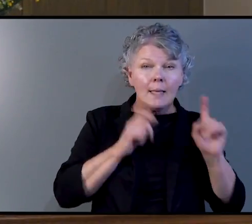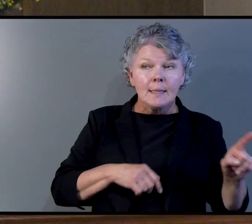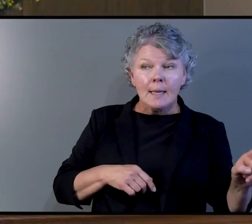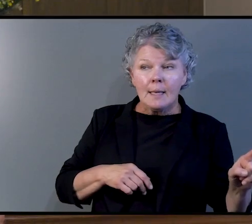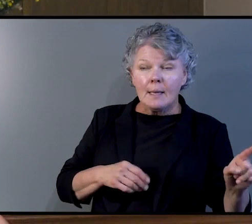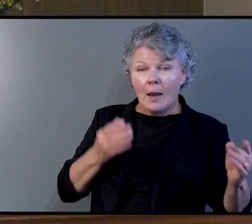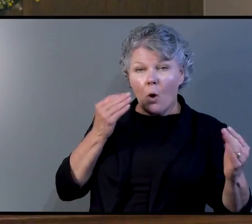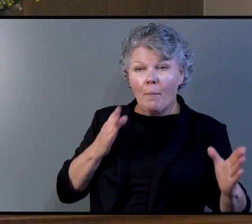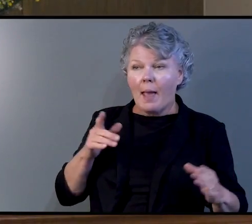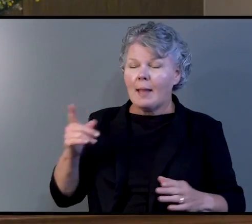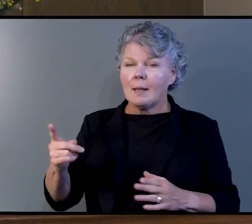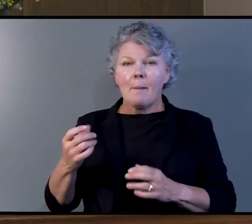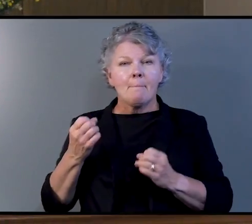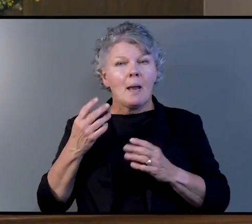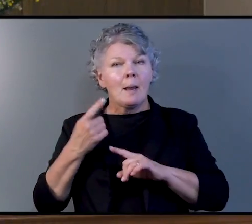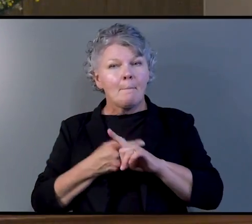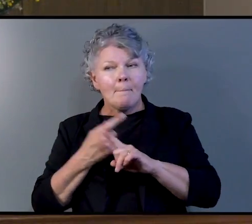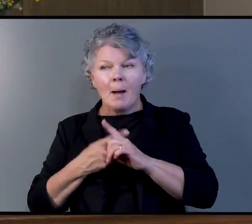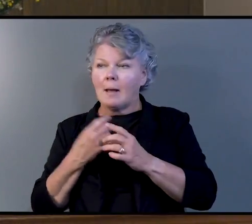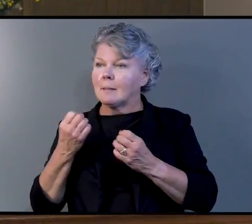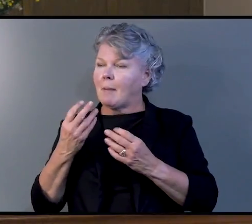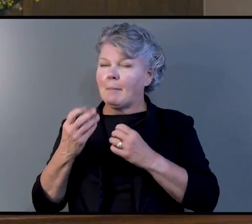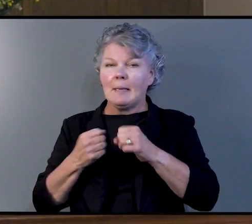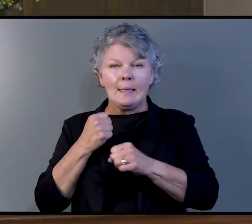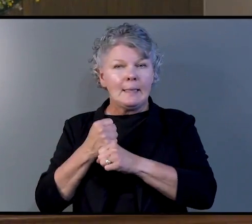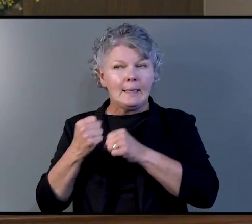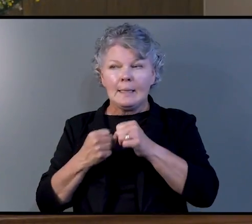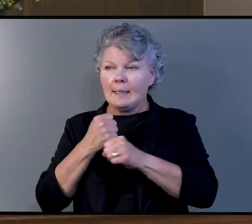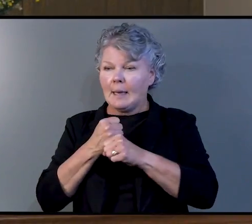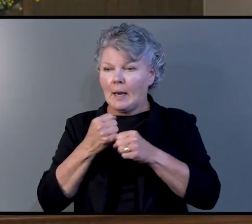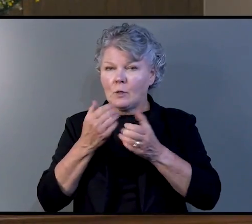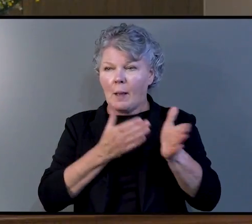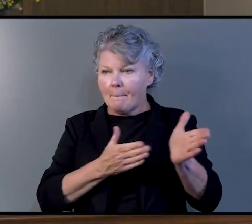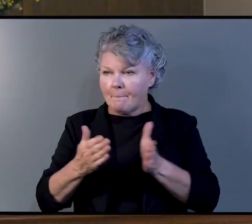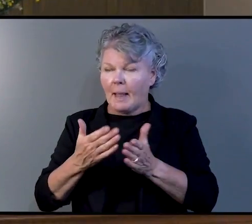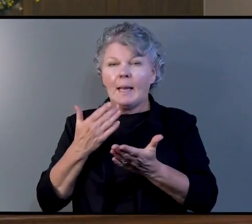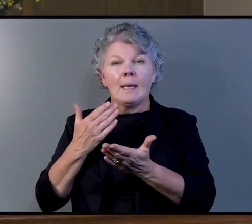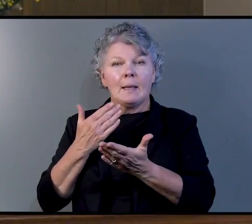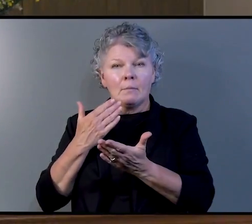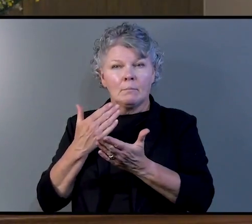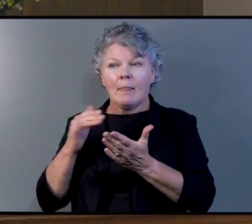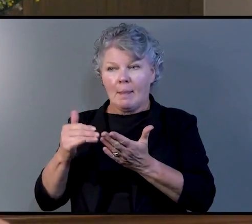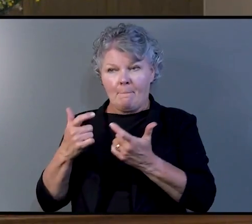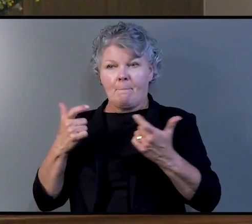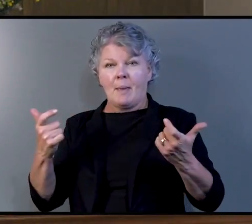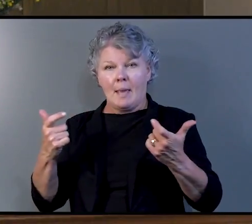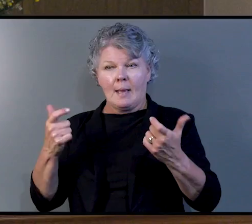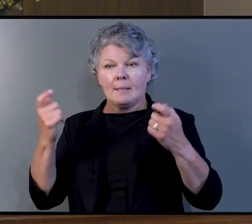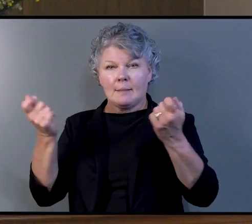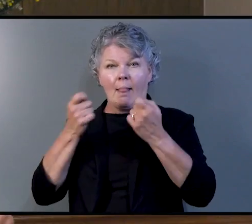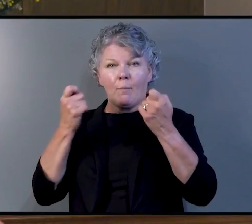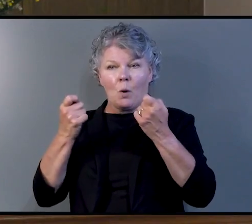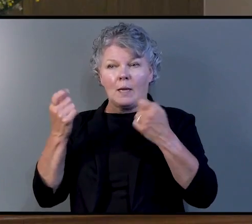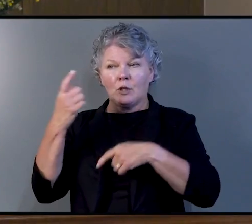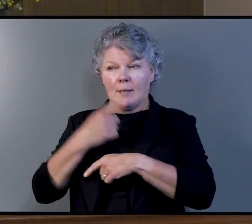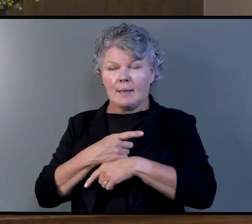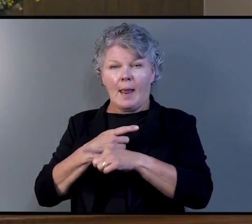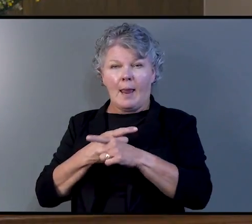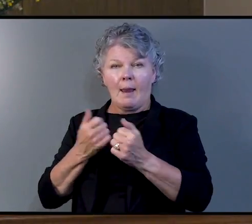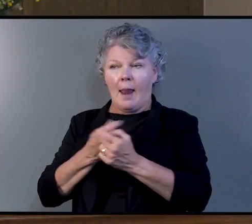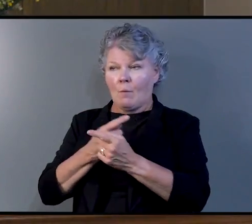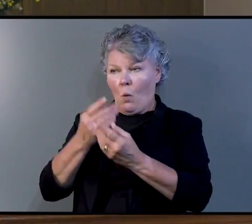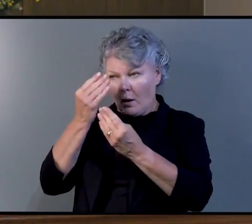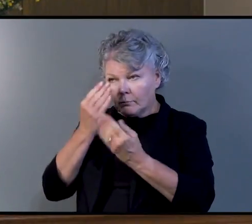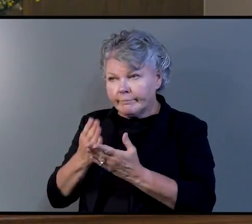or even years planning and preparing for this big day, and she has all the authority. Everyone answers to her, and for